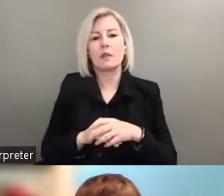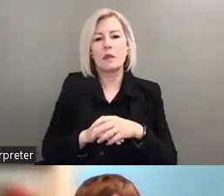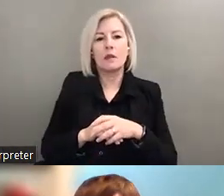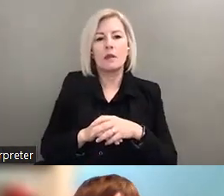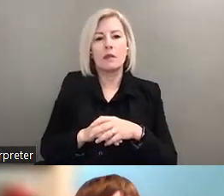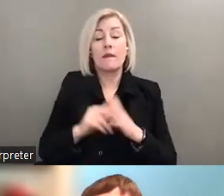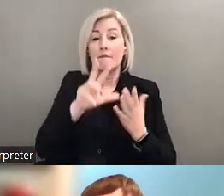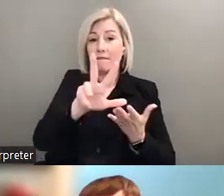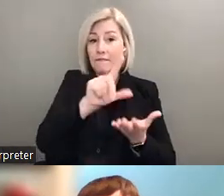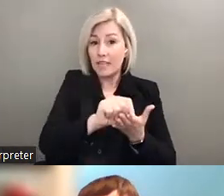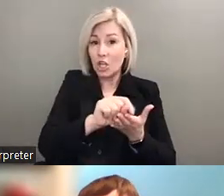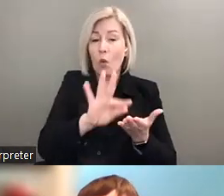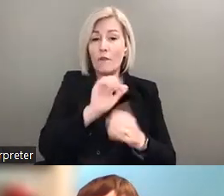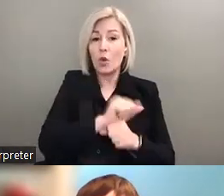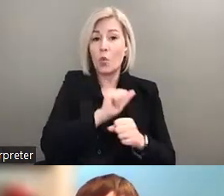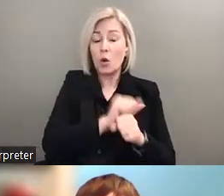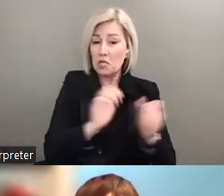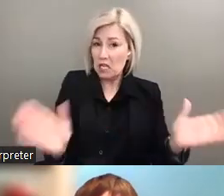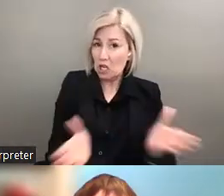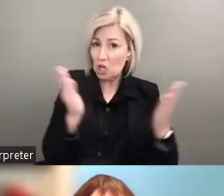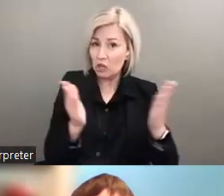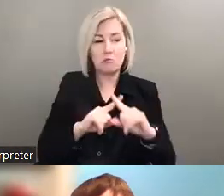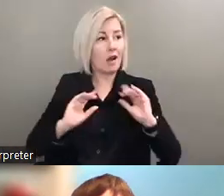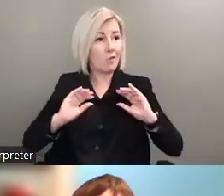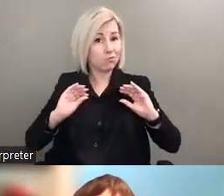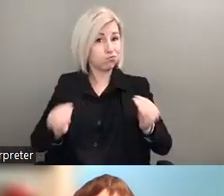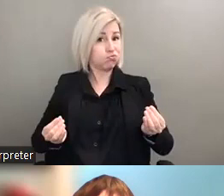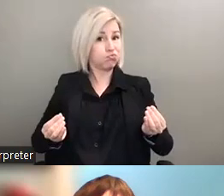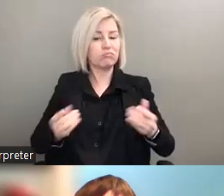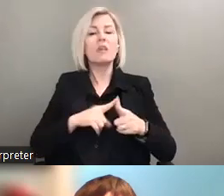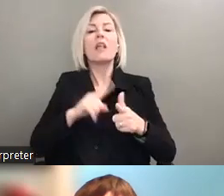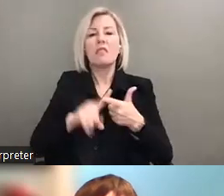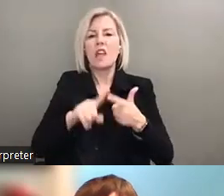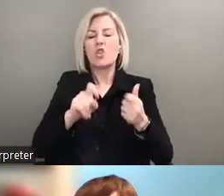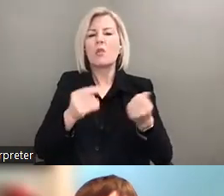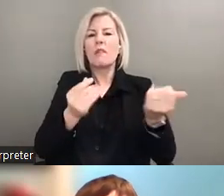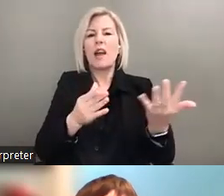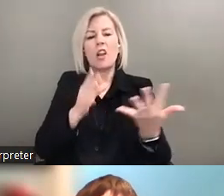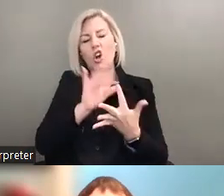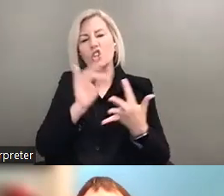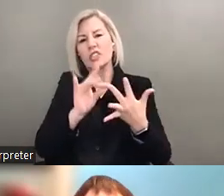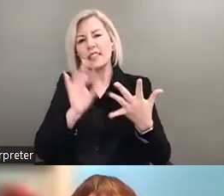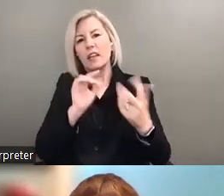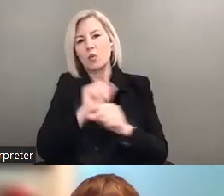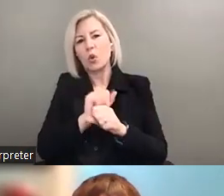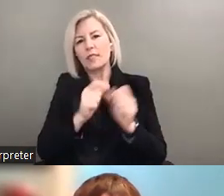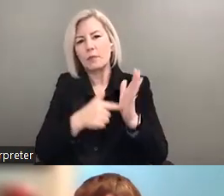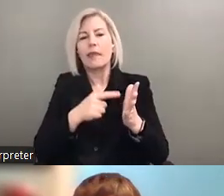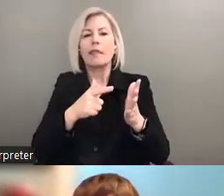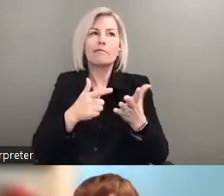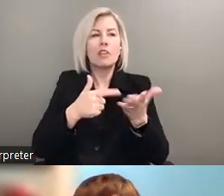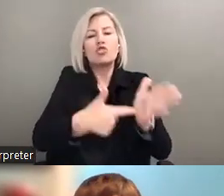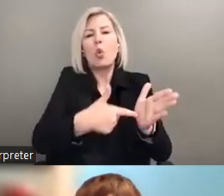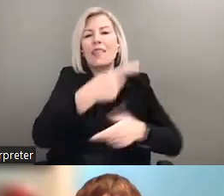of the proposed work is encouraged, but if no video of that work exists, you can provide alternate work samples that display the type of artistry